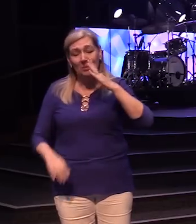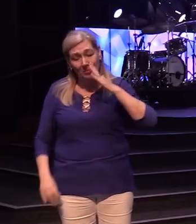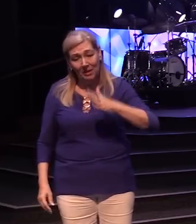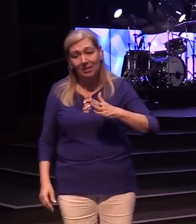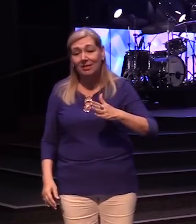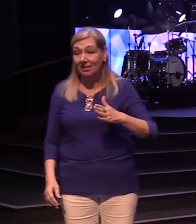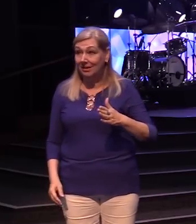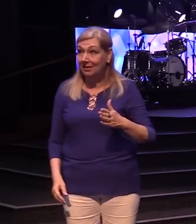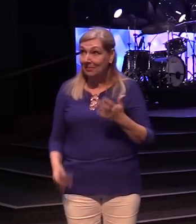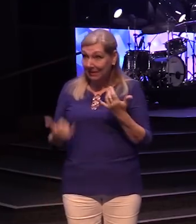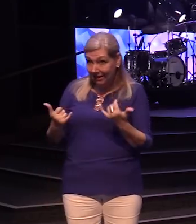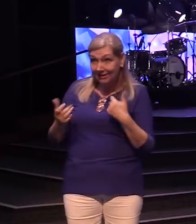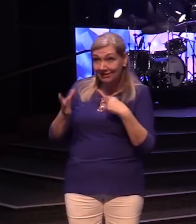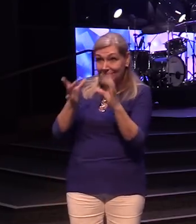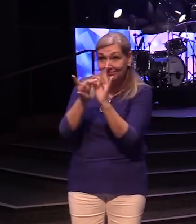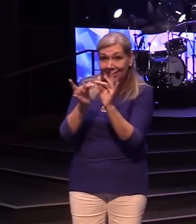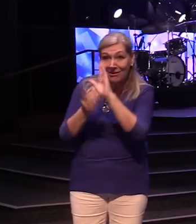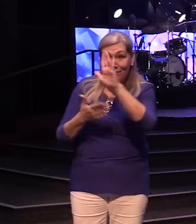Having said all that,